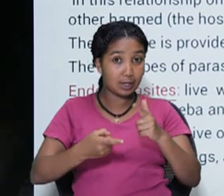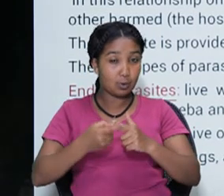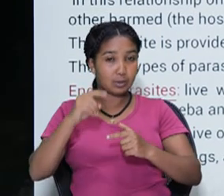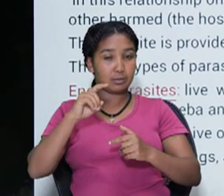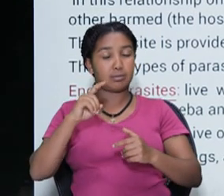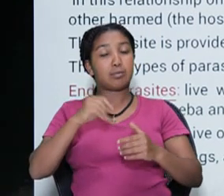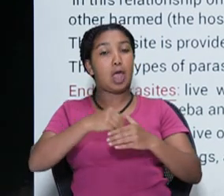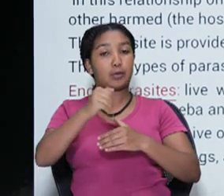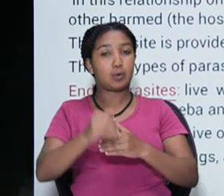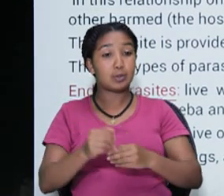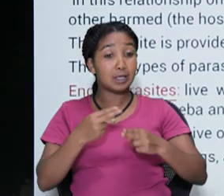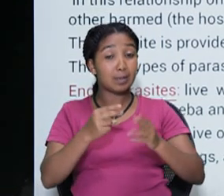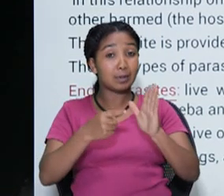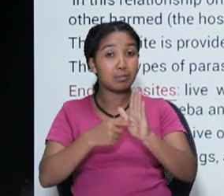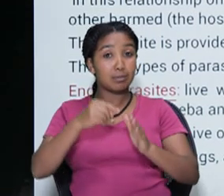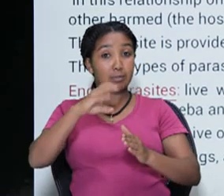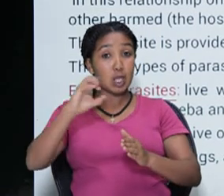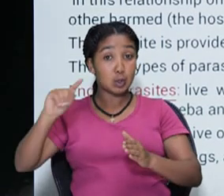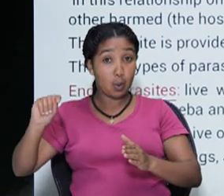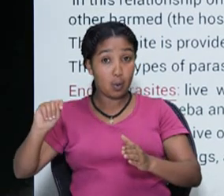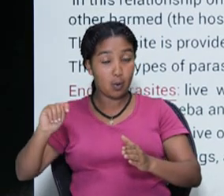As the name implies that, ecto means